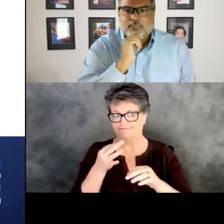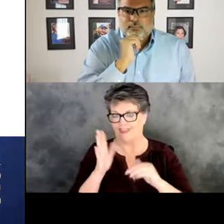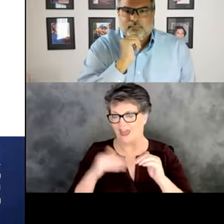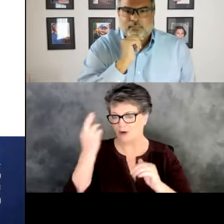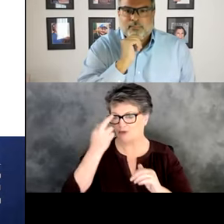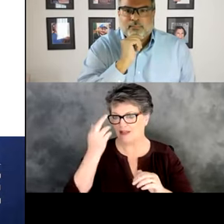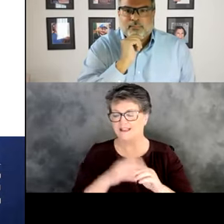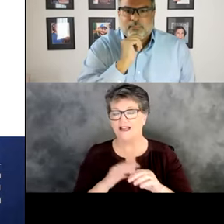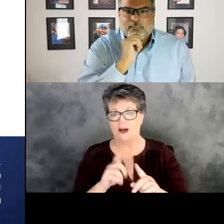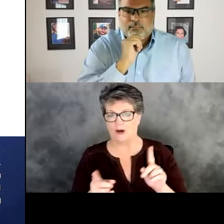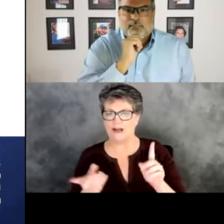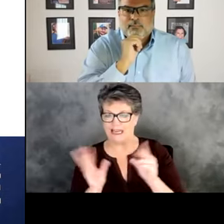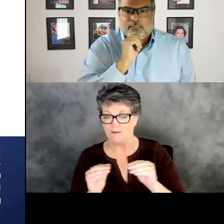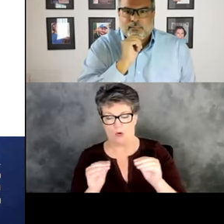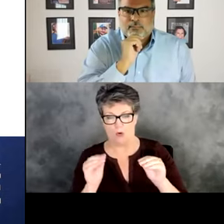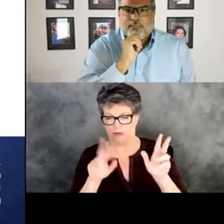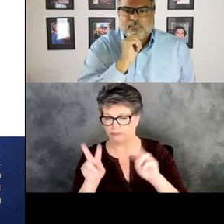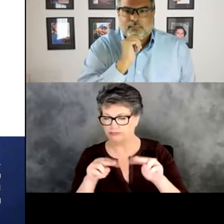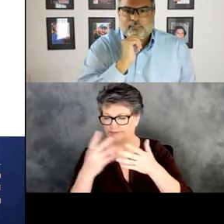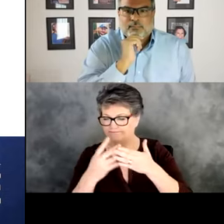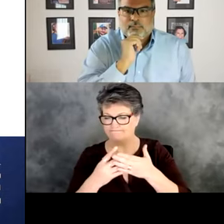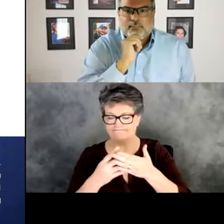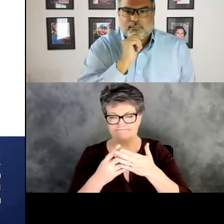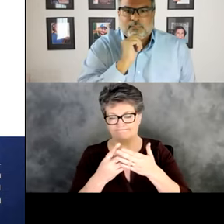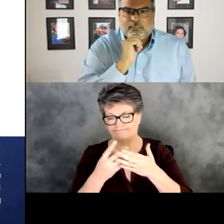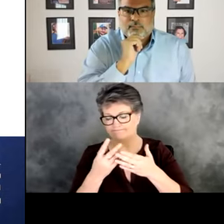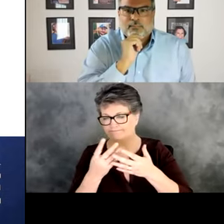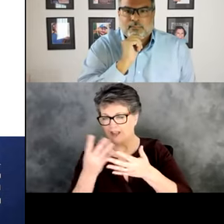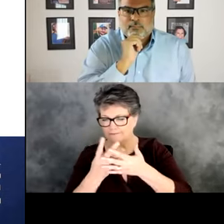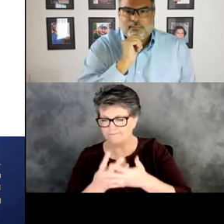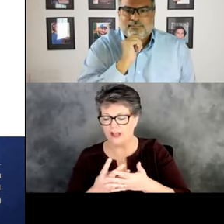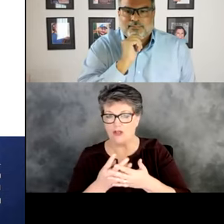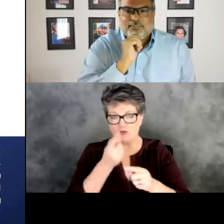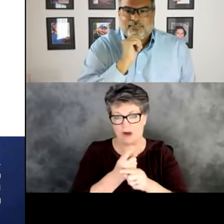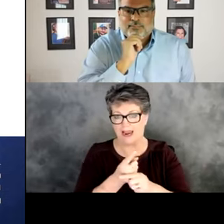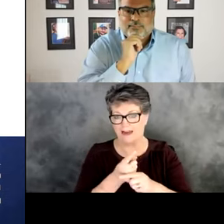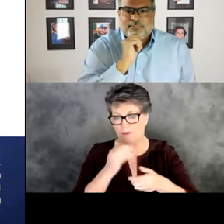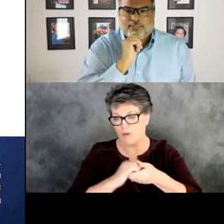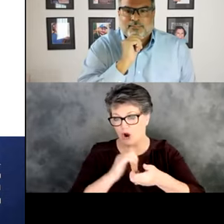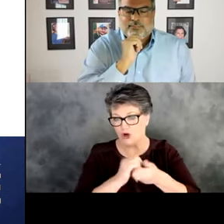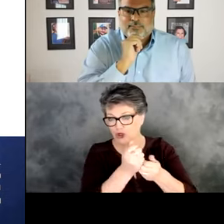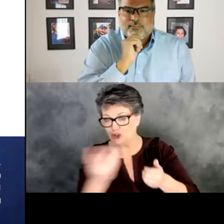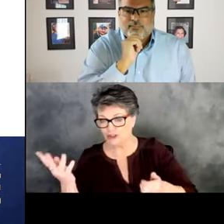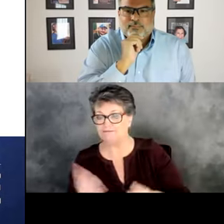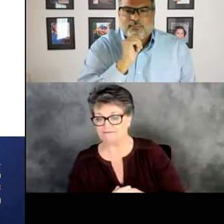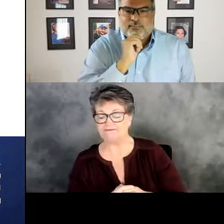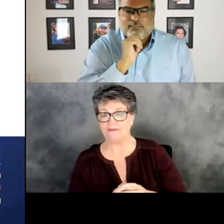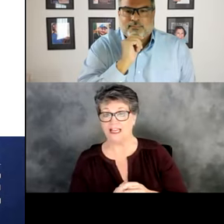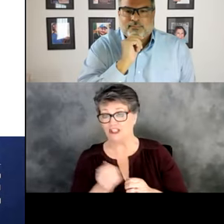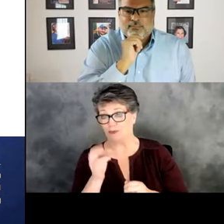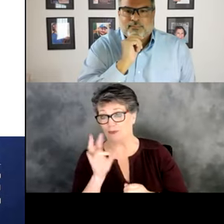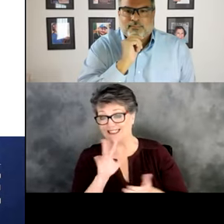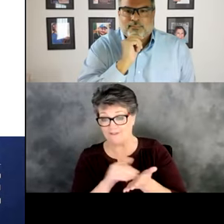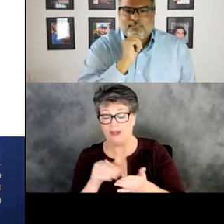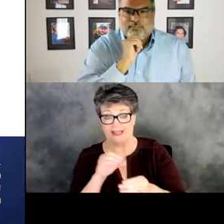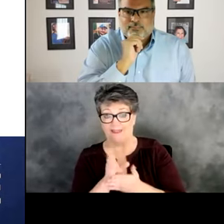But we need to do some more sorting of the right partner partners with an S on the end for that role. But yes, $7 million in the budget